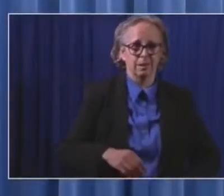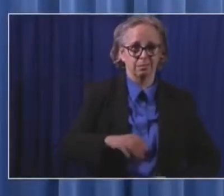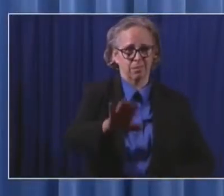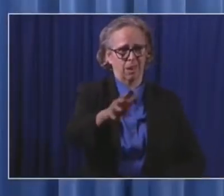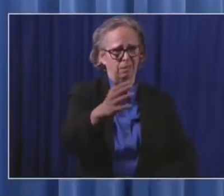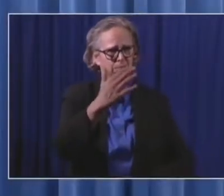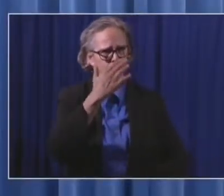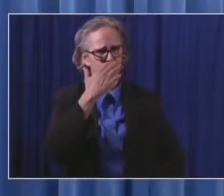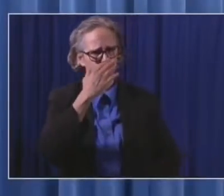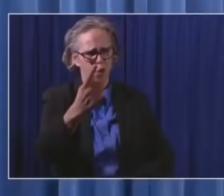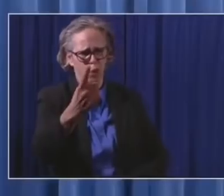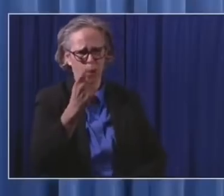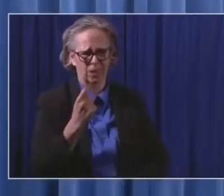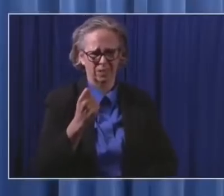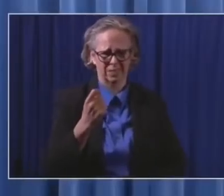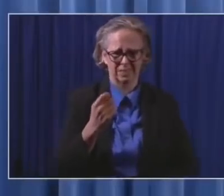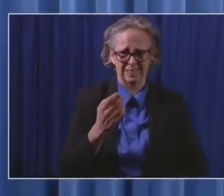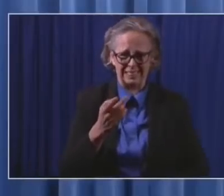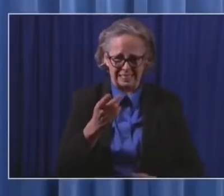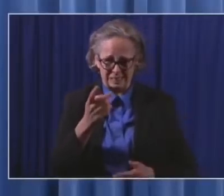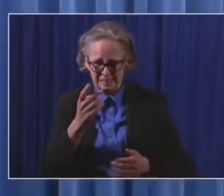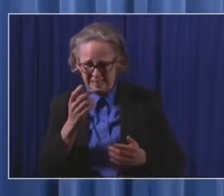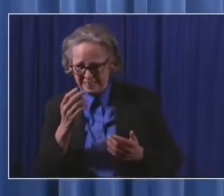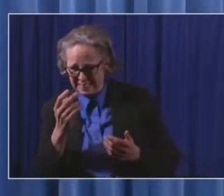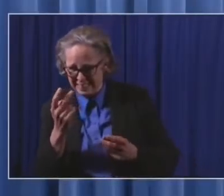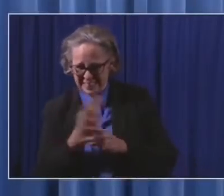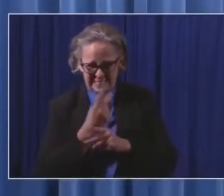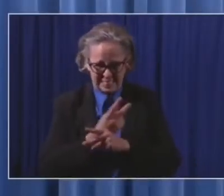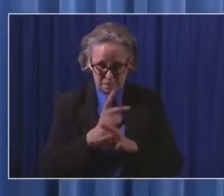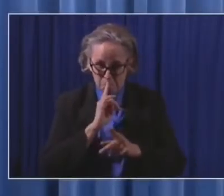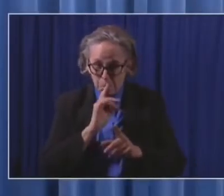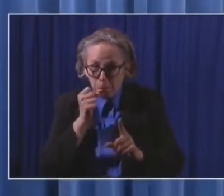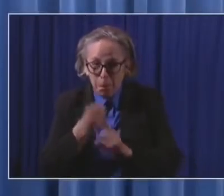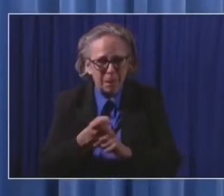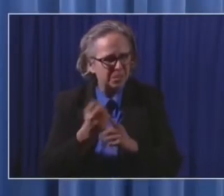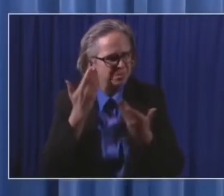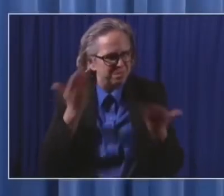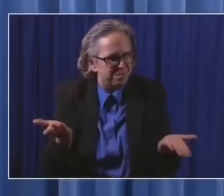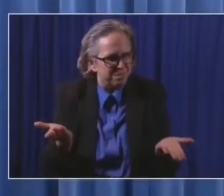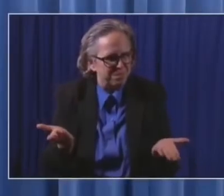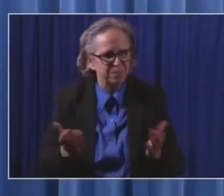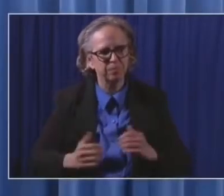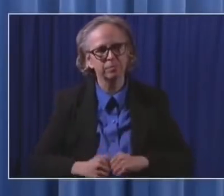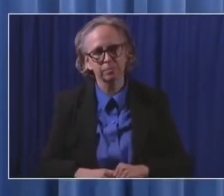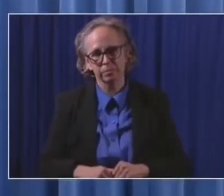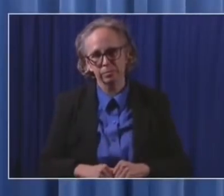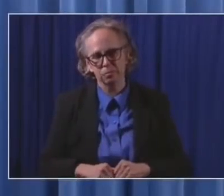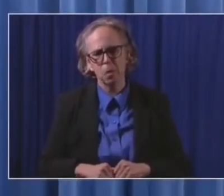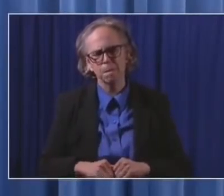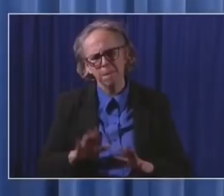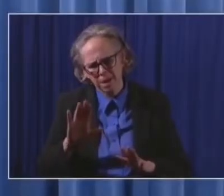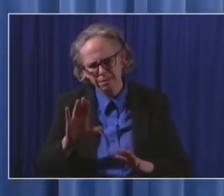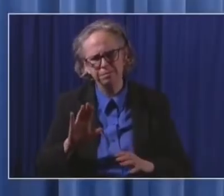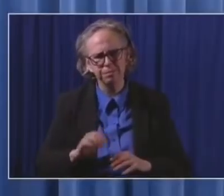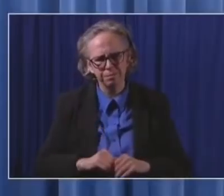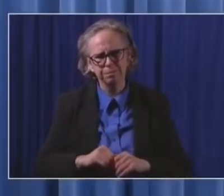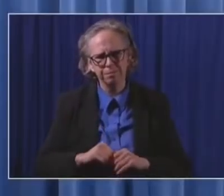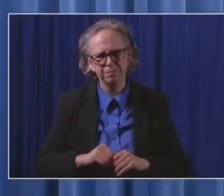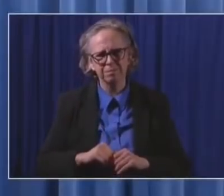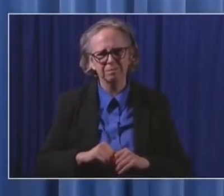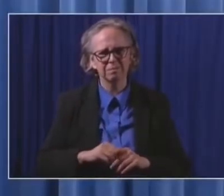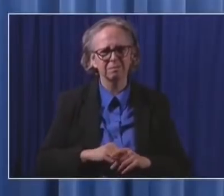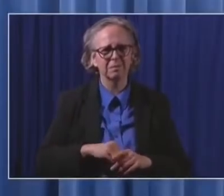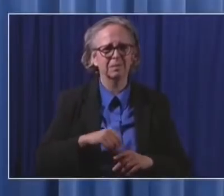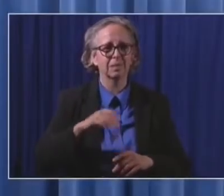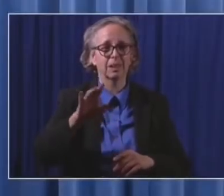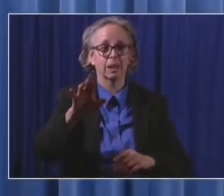Well, it's a good question. It's hard to really exactly determine what impact that has.